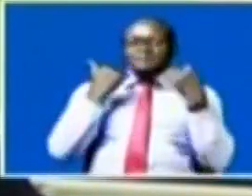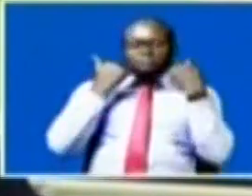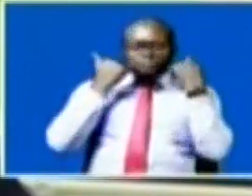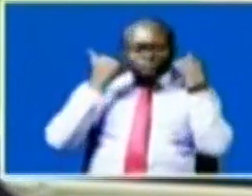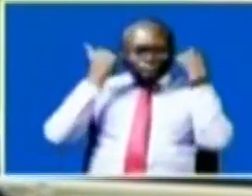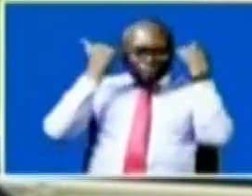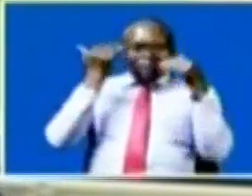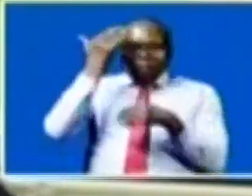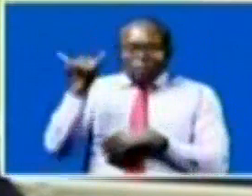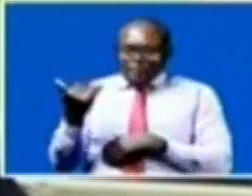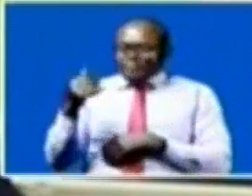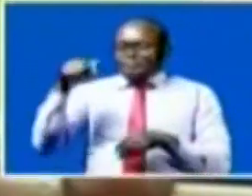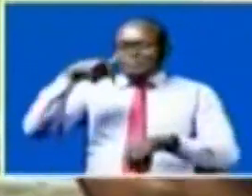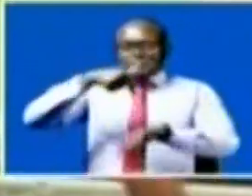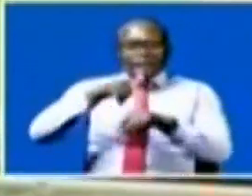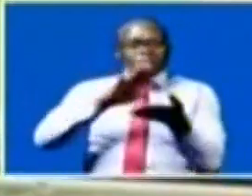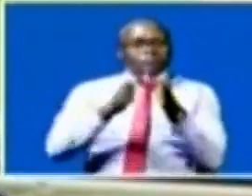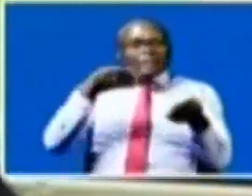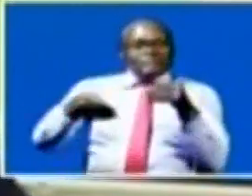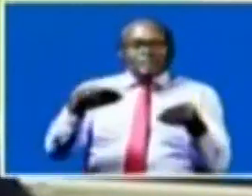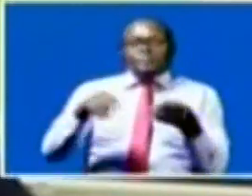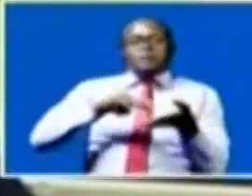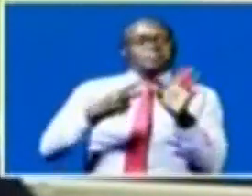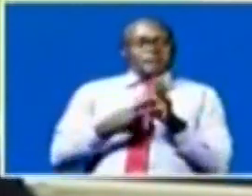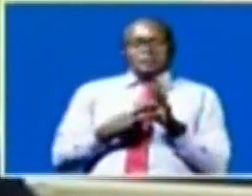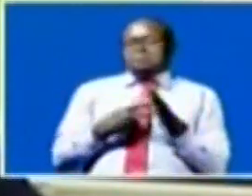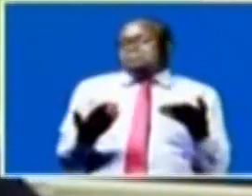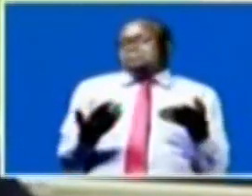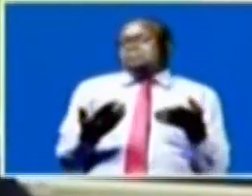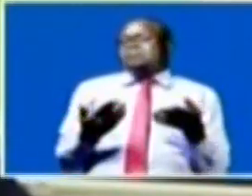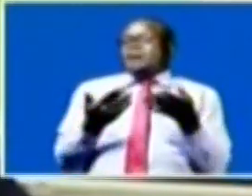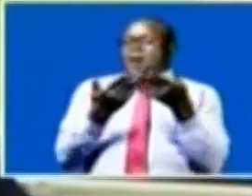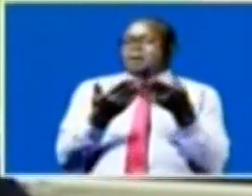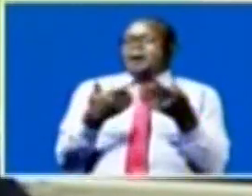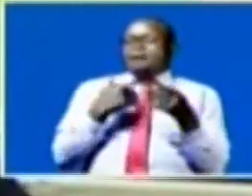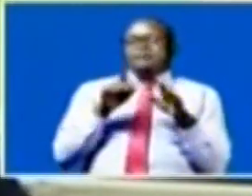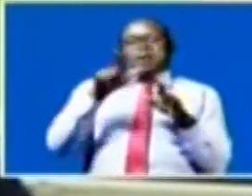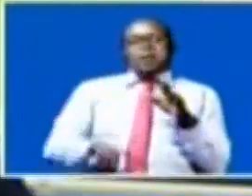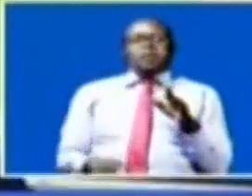depression. Of course, losing a rib is just losing part of your body. So they have loss and grief.